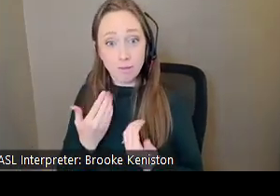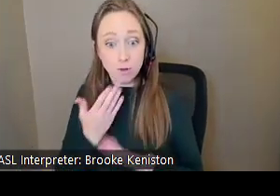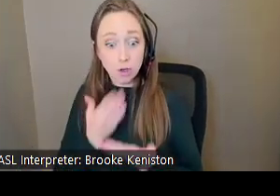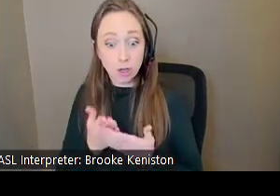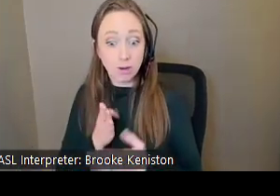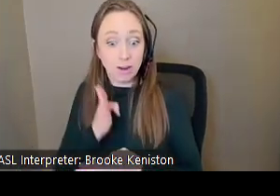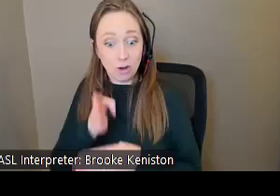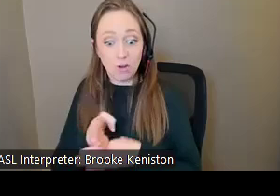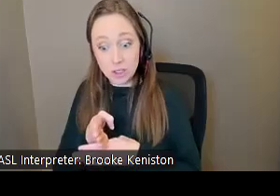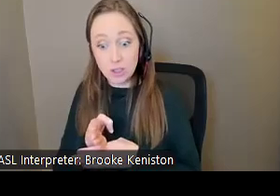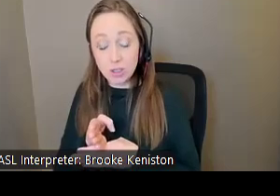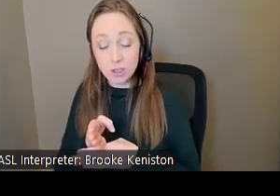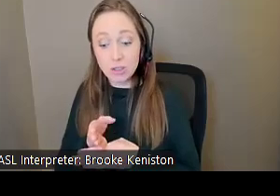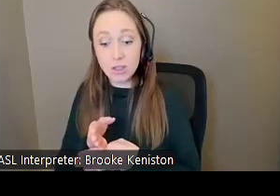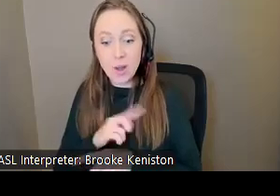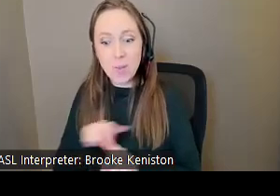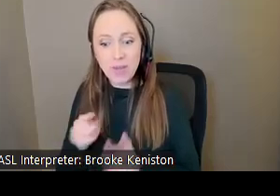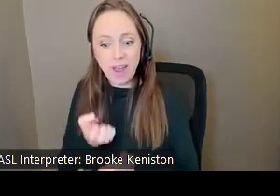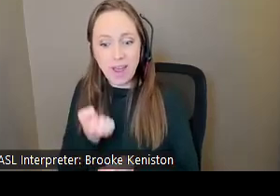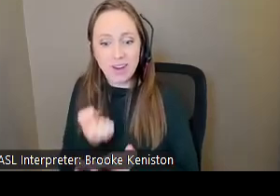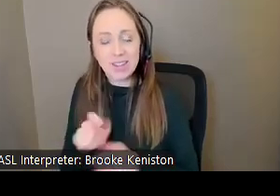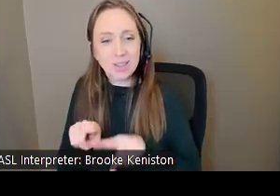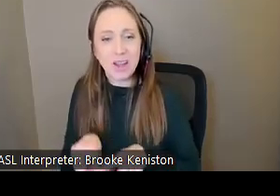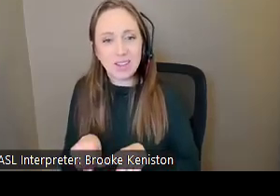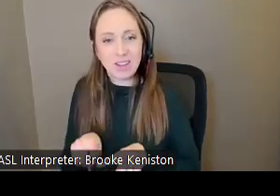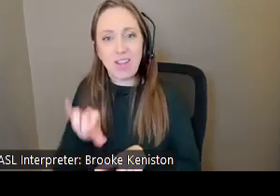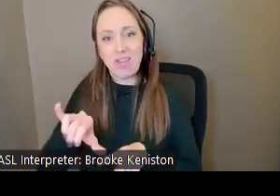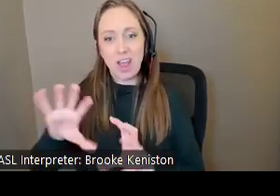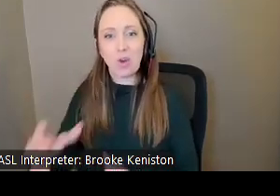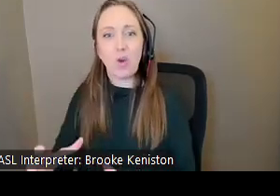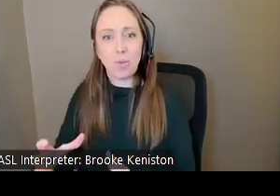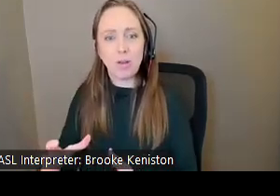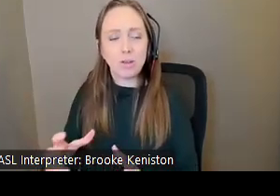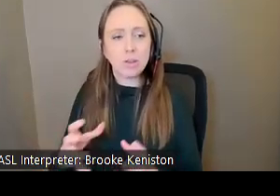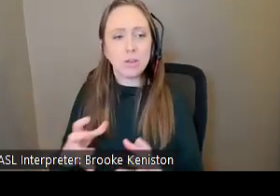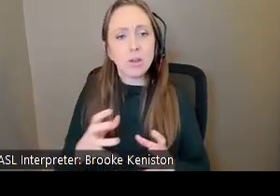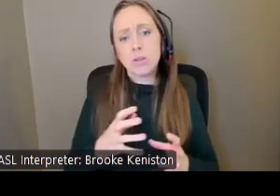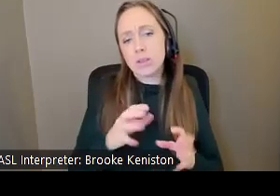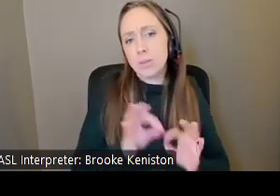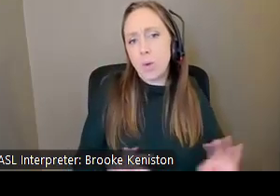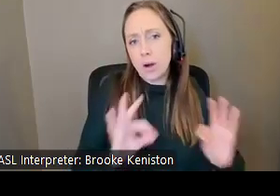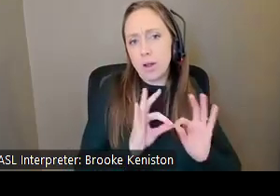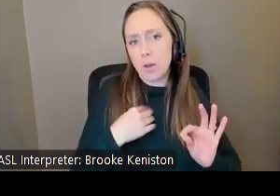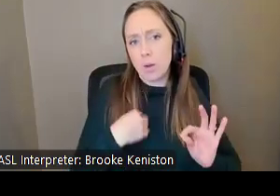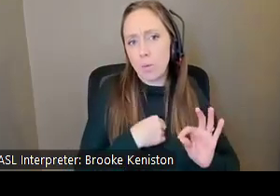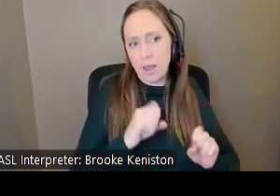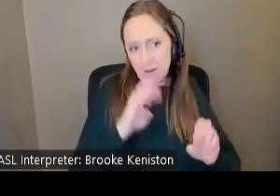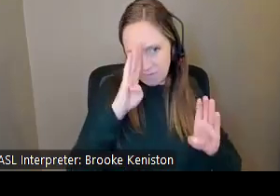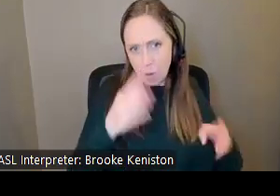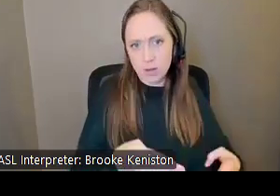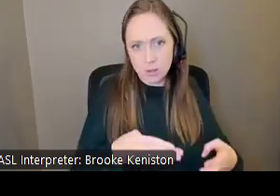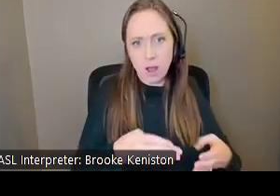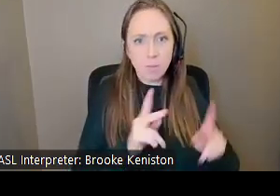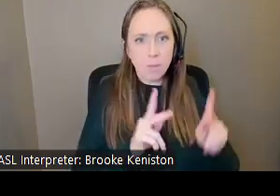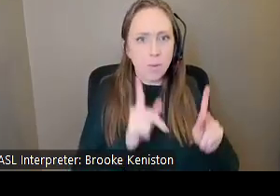that's one of the things that aches my heart for sure, something that I want to do everything I can to